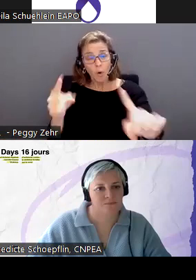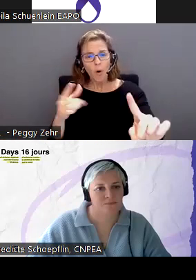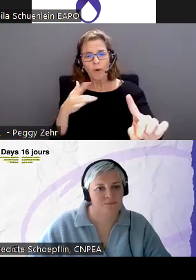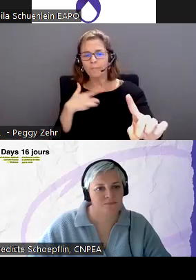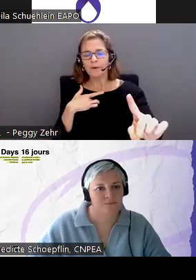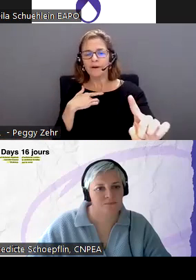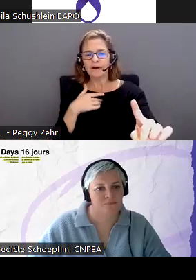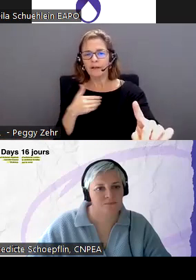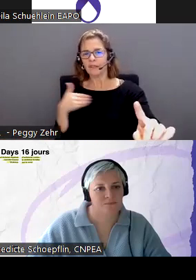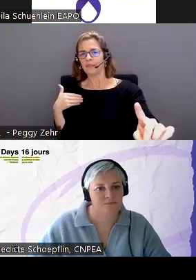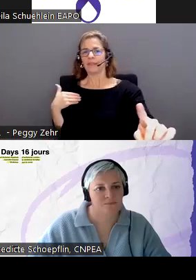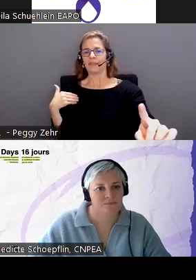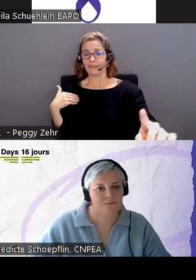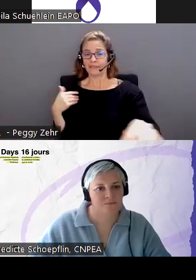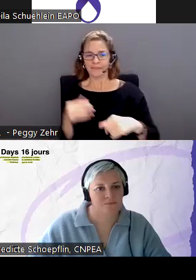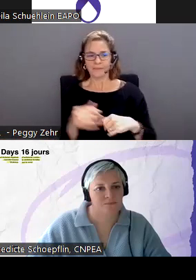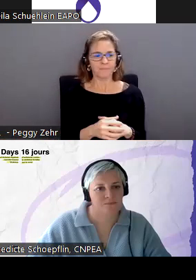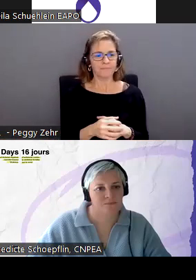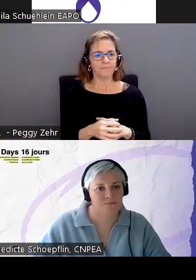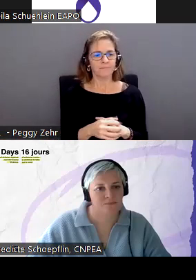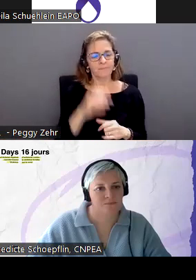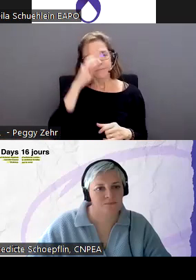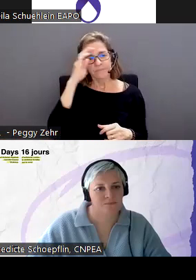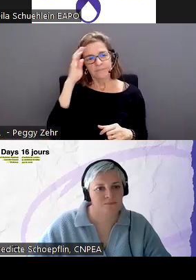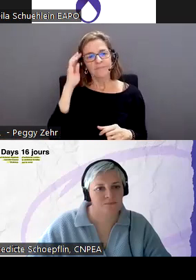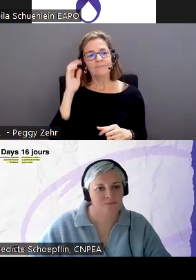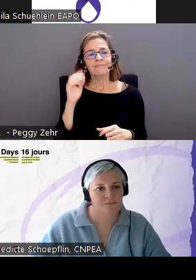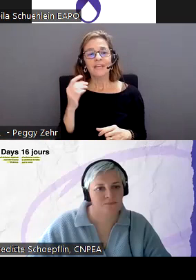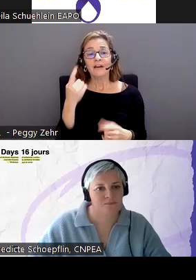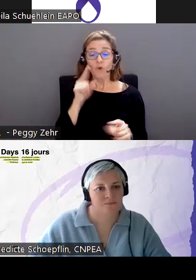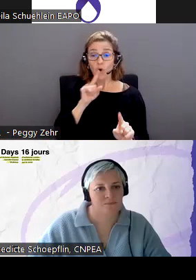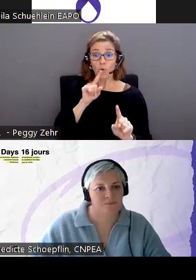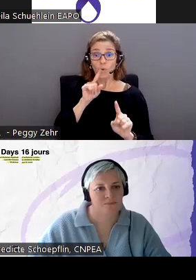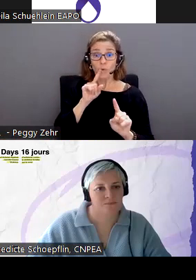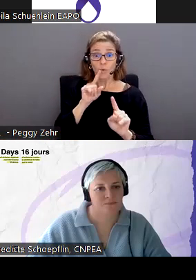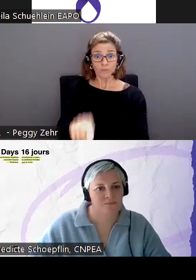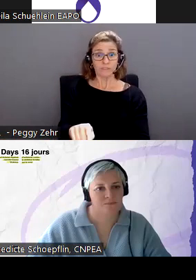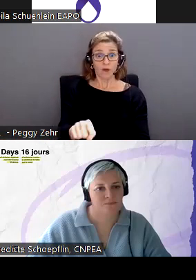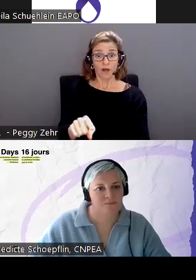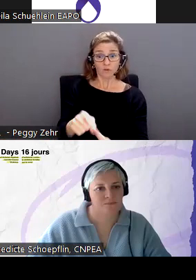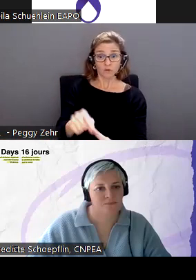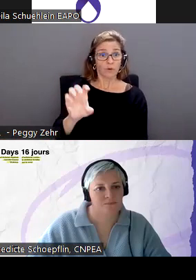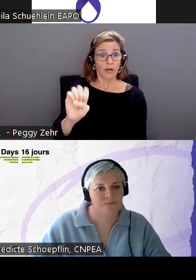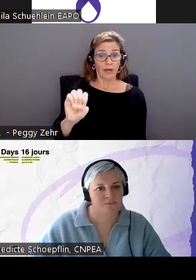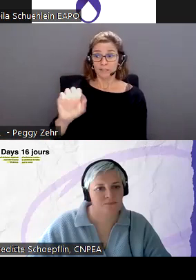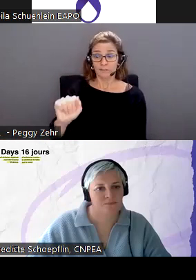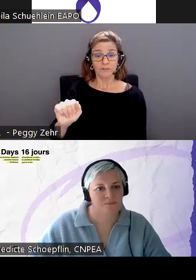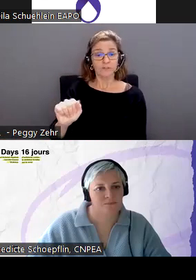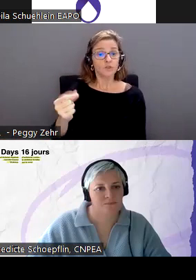entire violence response ecosystem is crisis oriented, which I would say, short of doing nothing at all, is the most expensive.